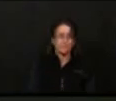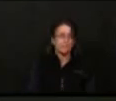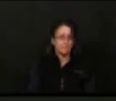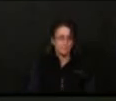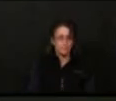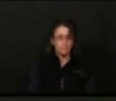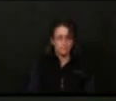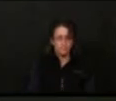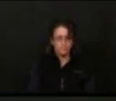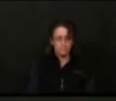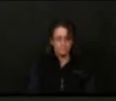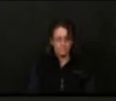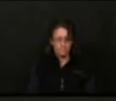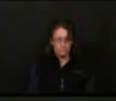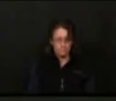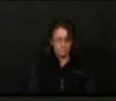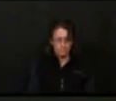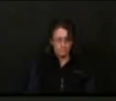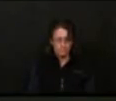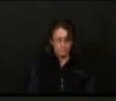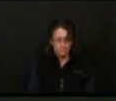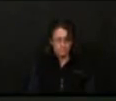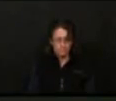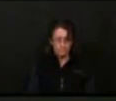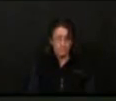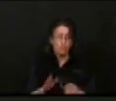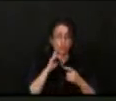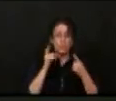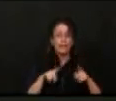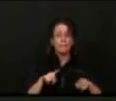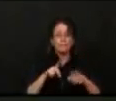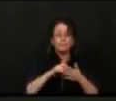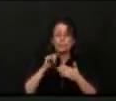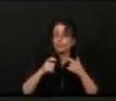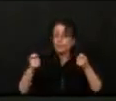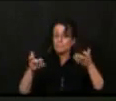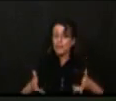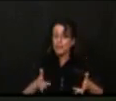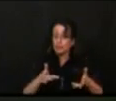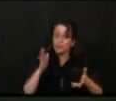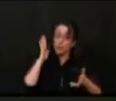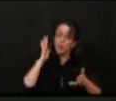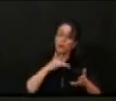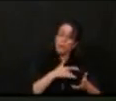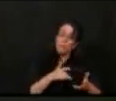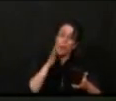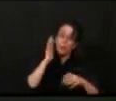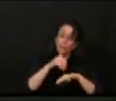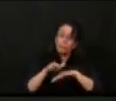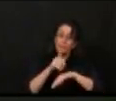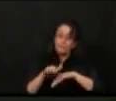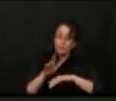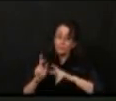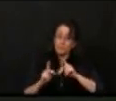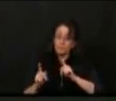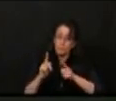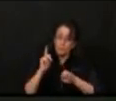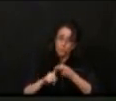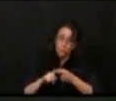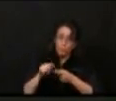employers, the project manager would refer people to them. Yeah. So you might want to consider looking into that model. I will say